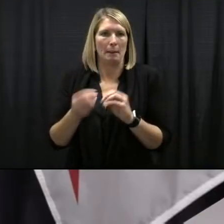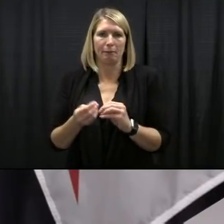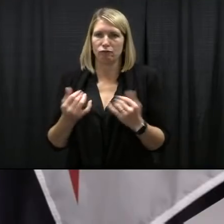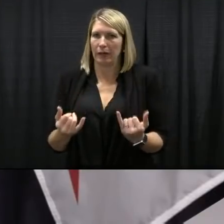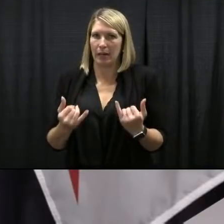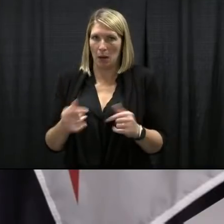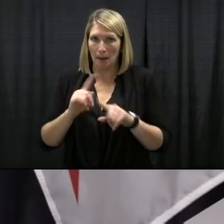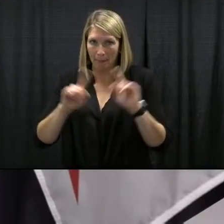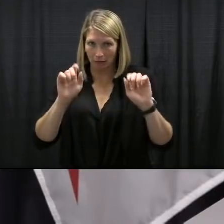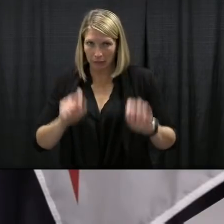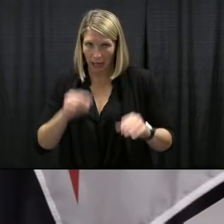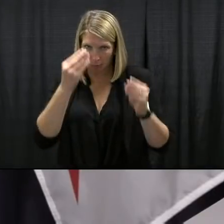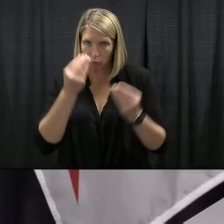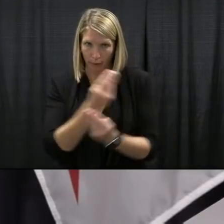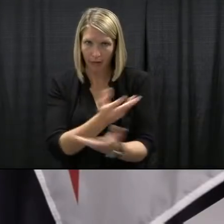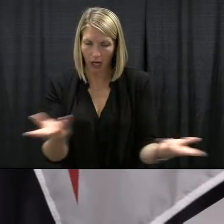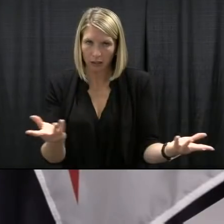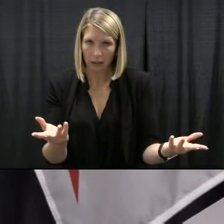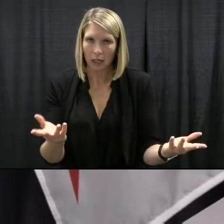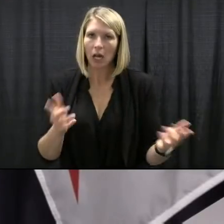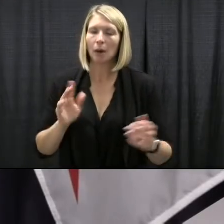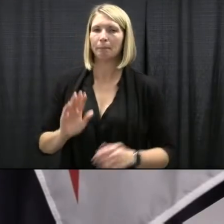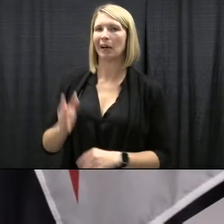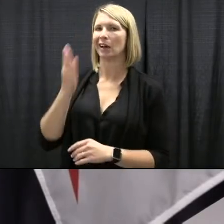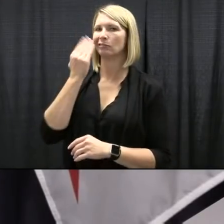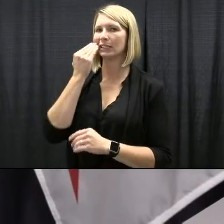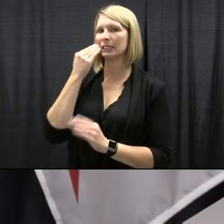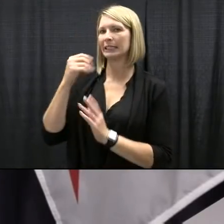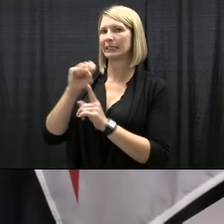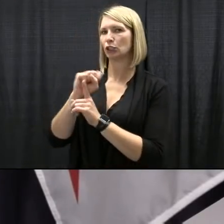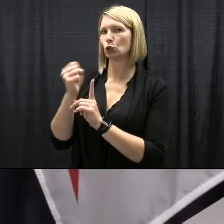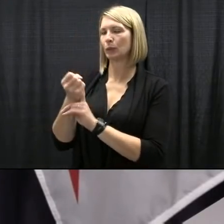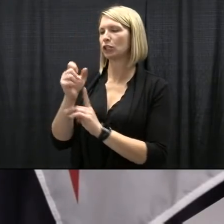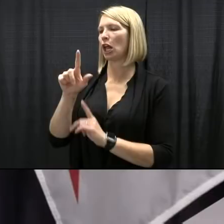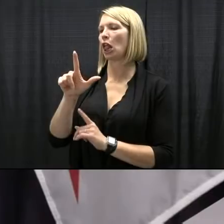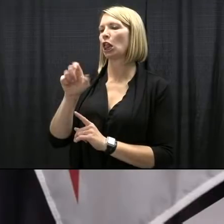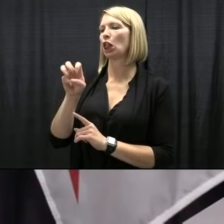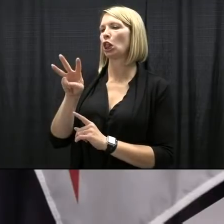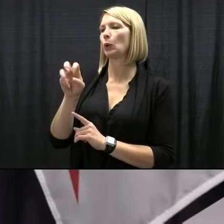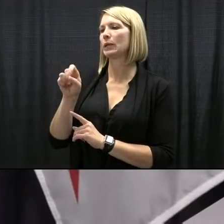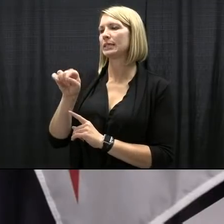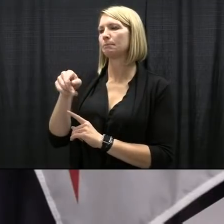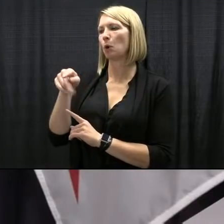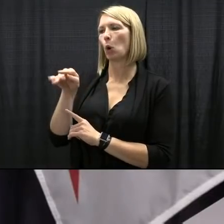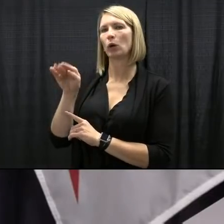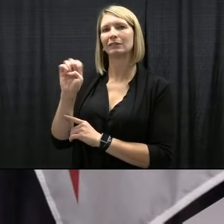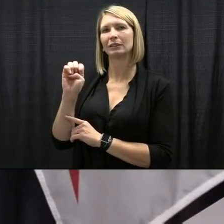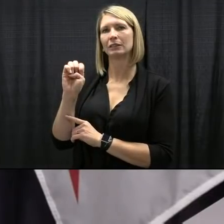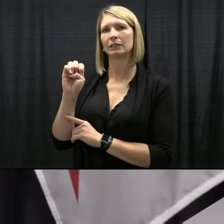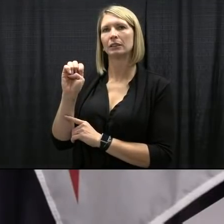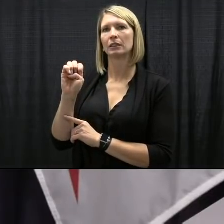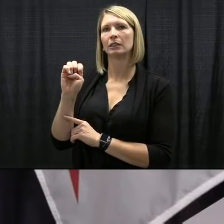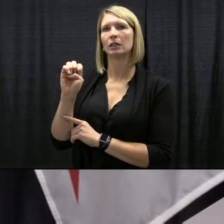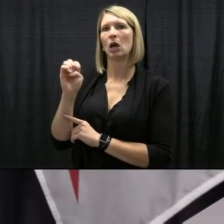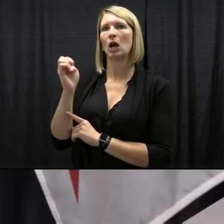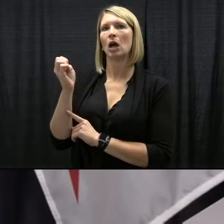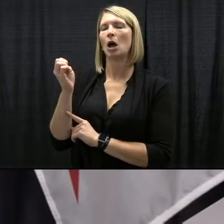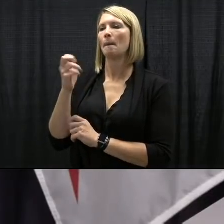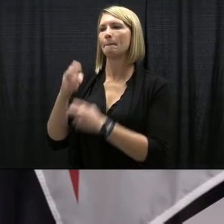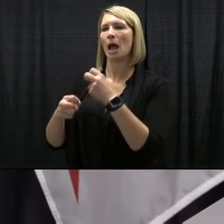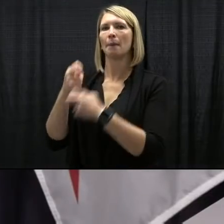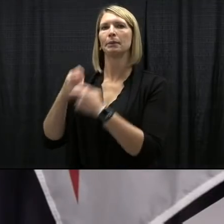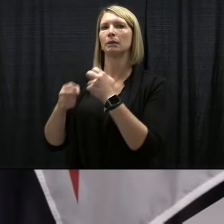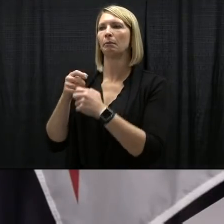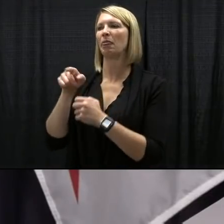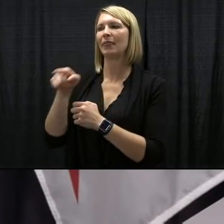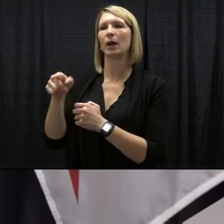The situation in Lewisport that you refer to has been the departure of a physician and covering